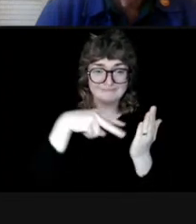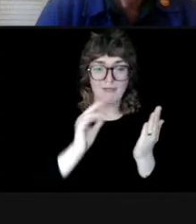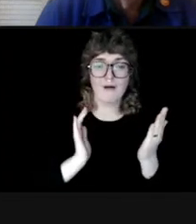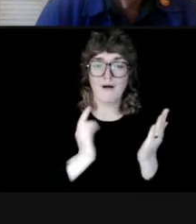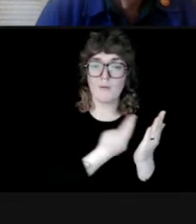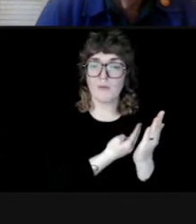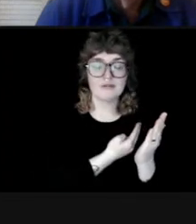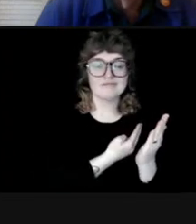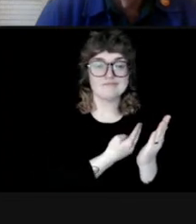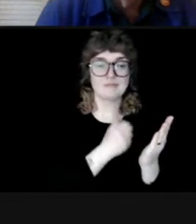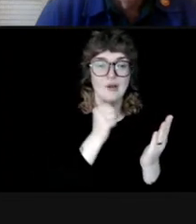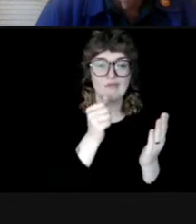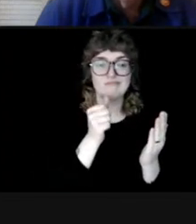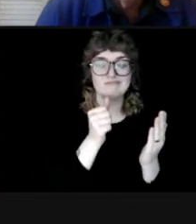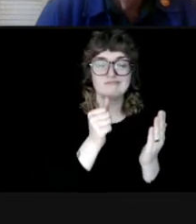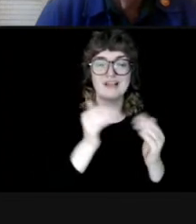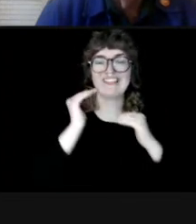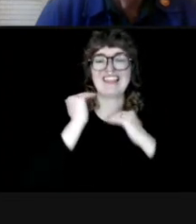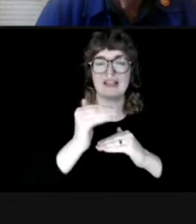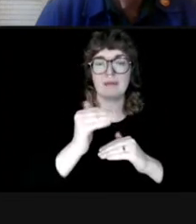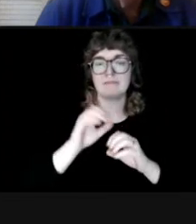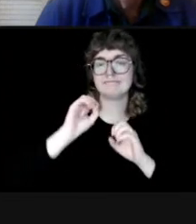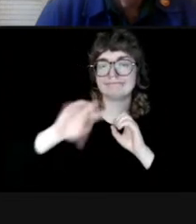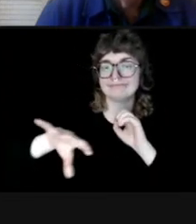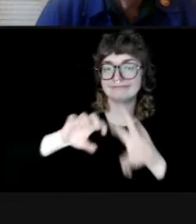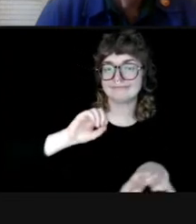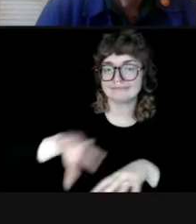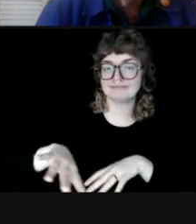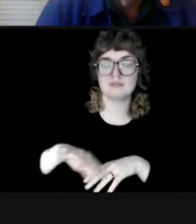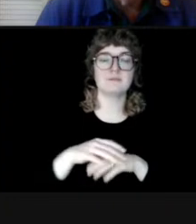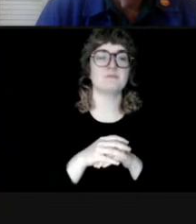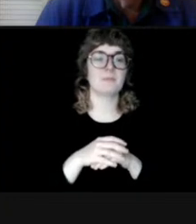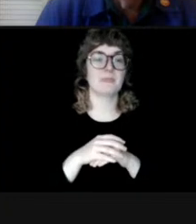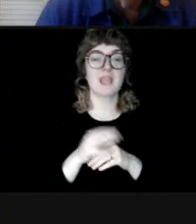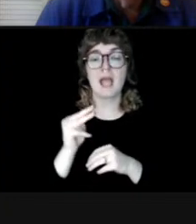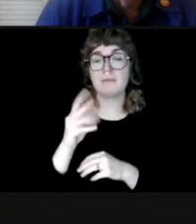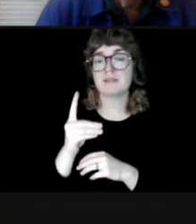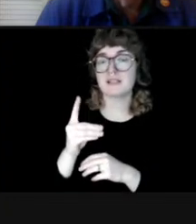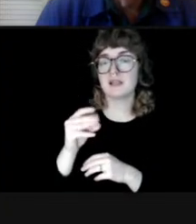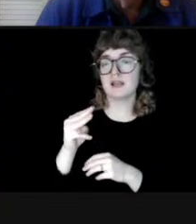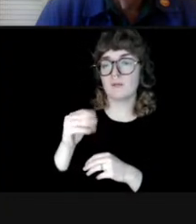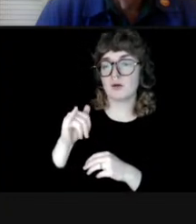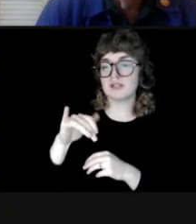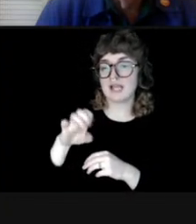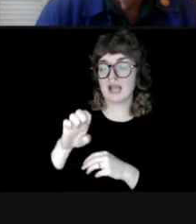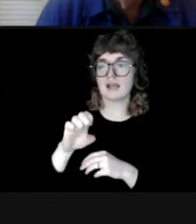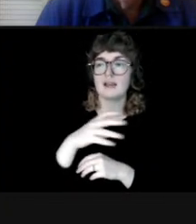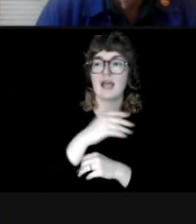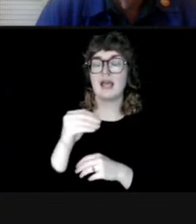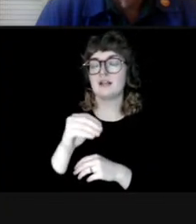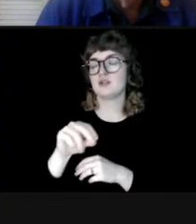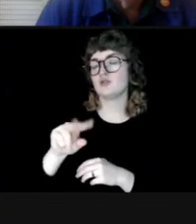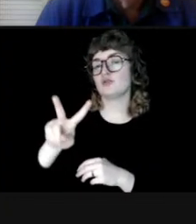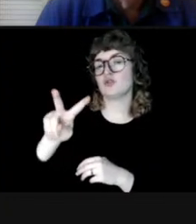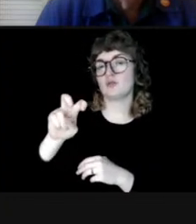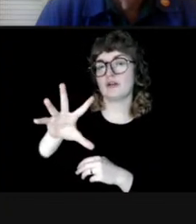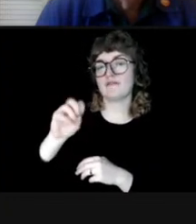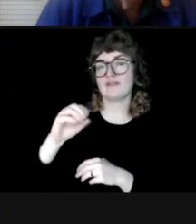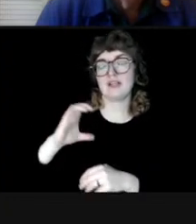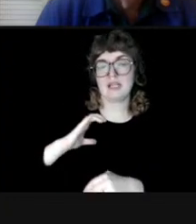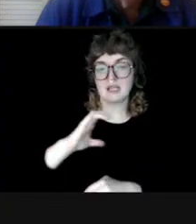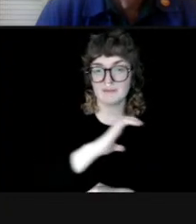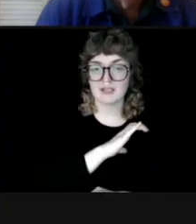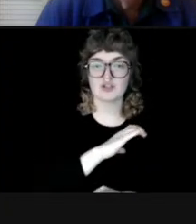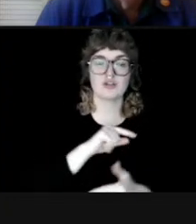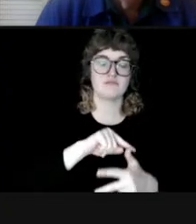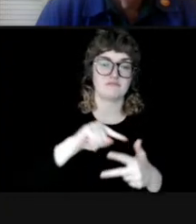to sell the idea of firsts, the Maryland Mosaic, to the Maryland 250th Commission, the Maryland General Assembly,